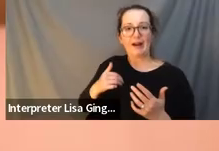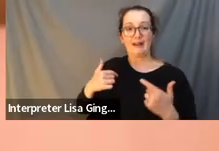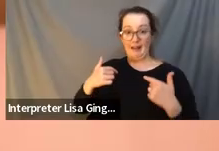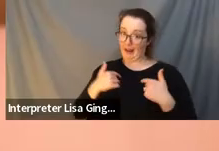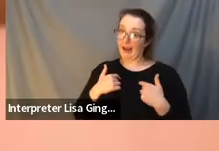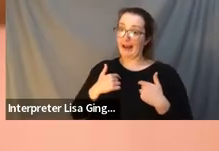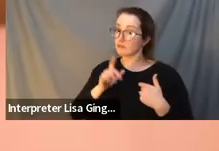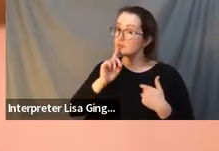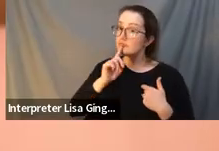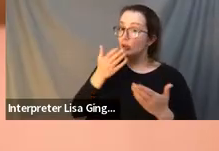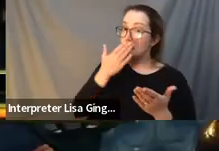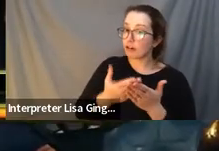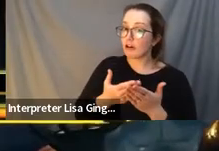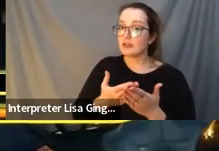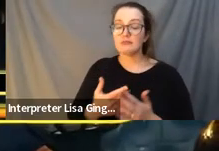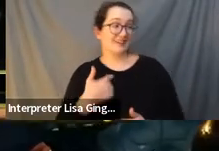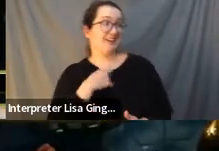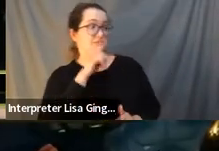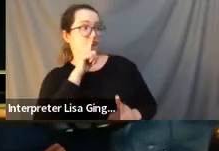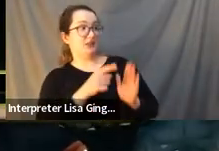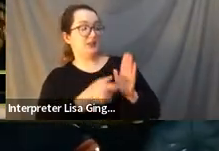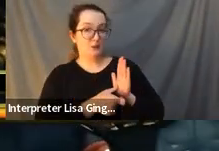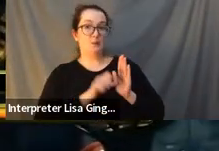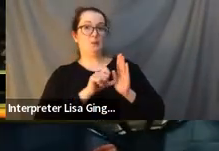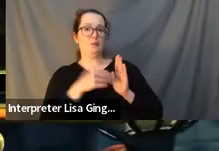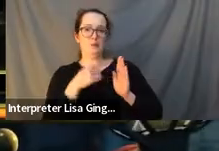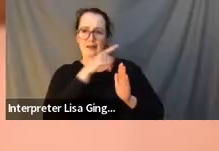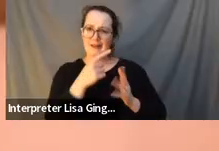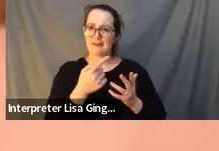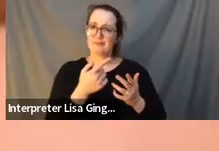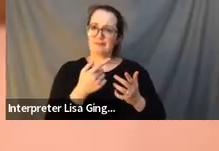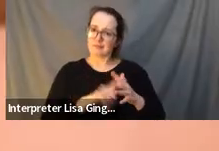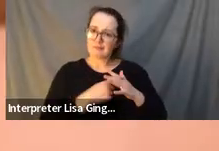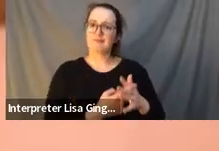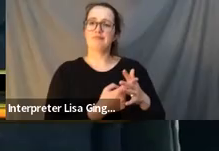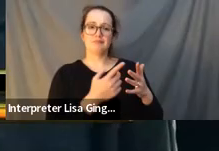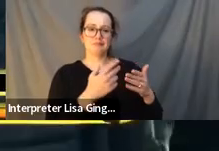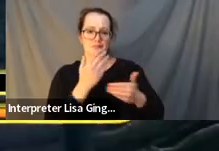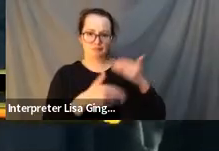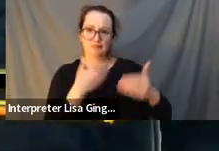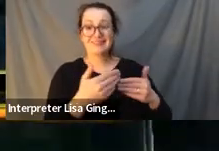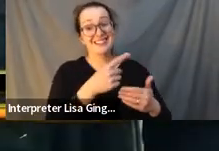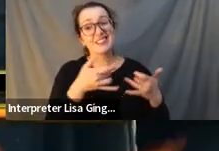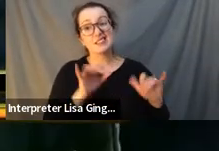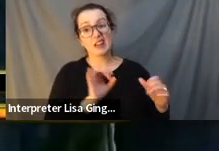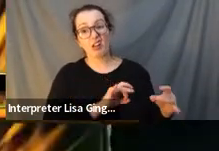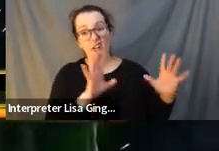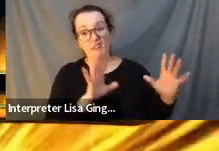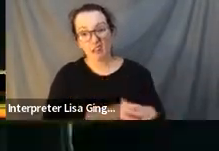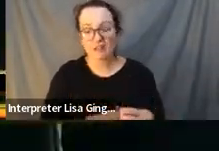was. I was actually pretty impressed. He was getting some punches in, but you know, he was still awful.